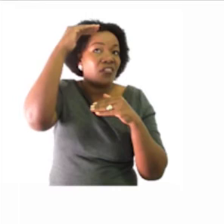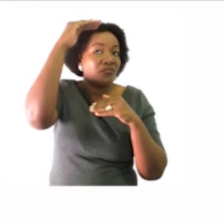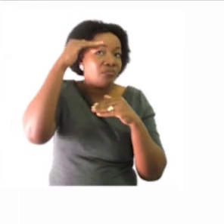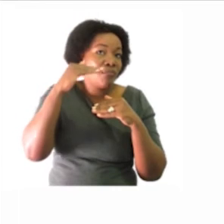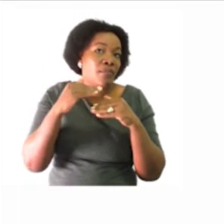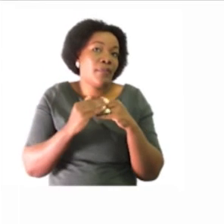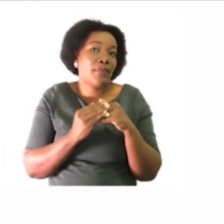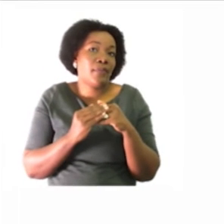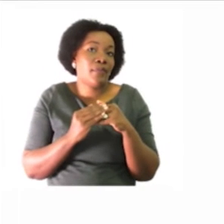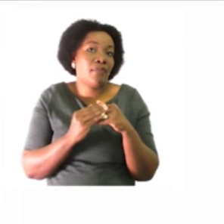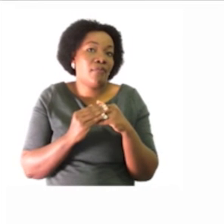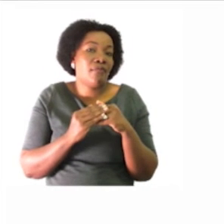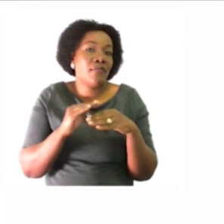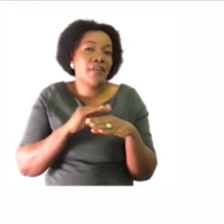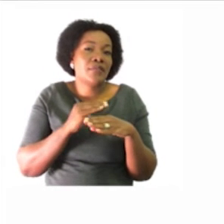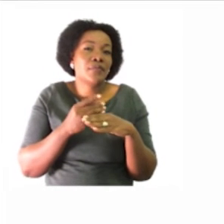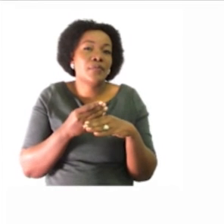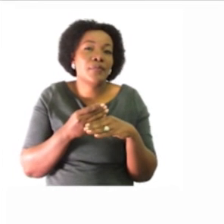for example, let's look at number 1,